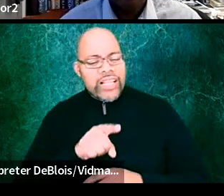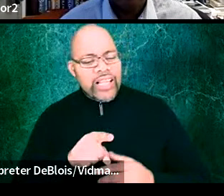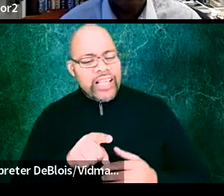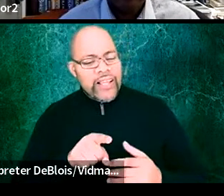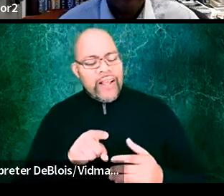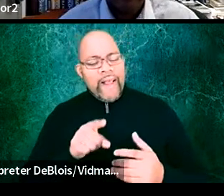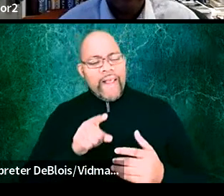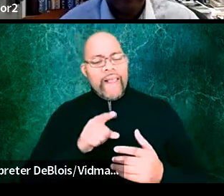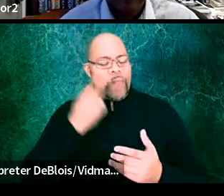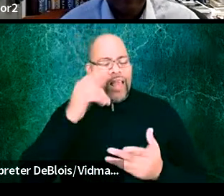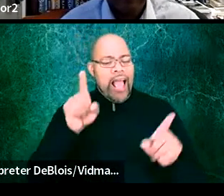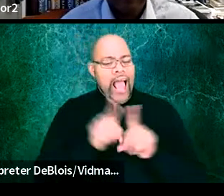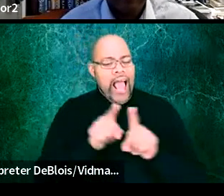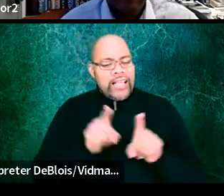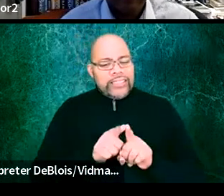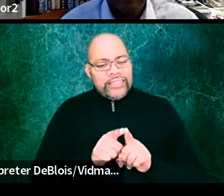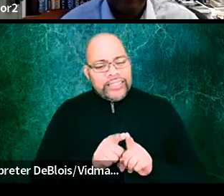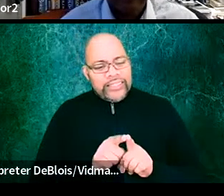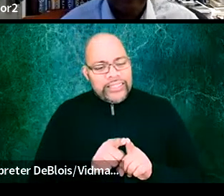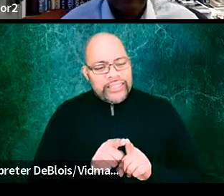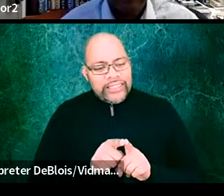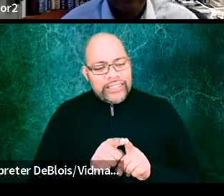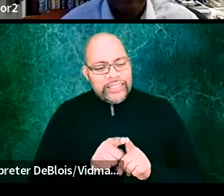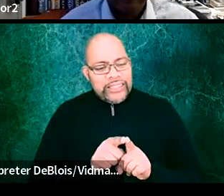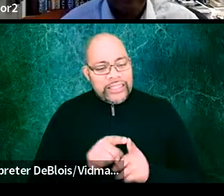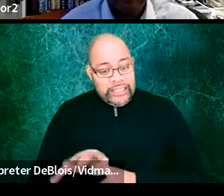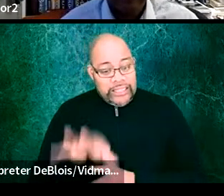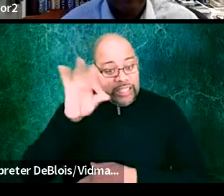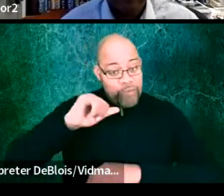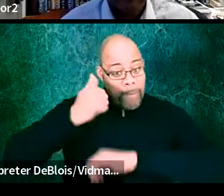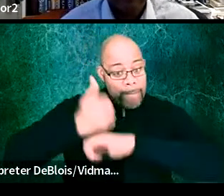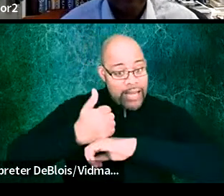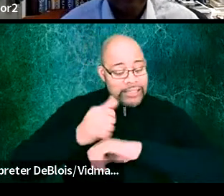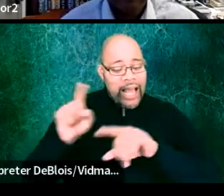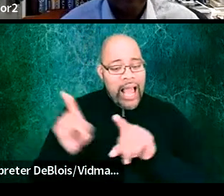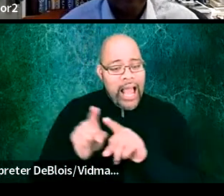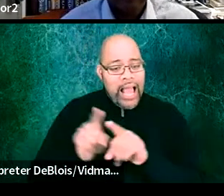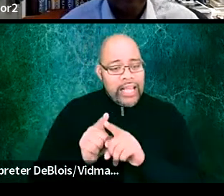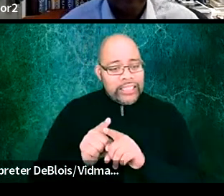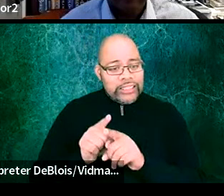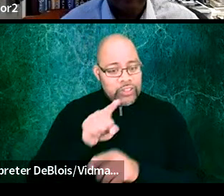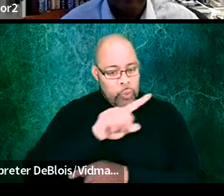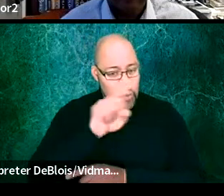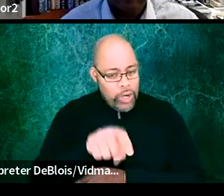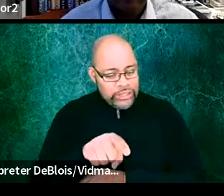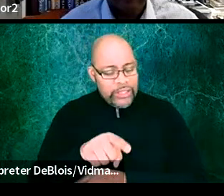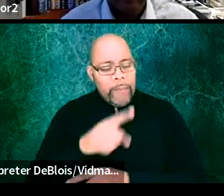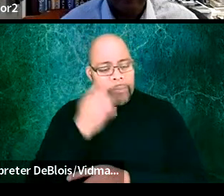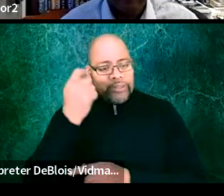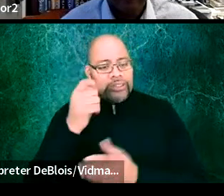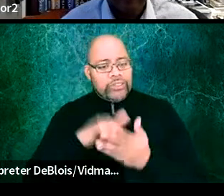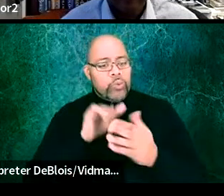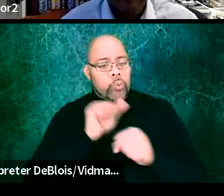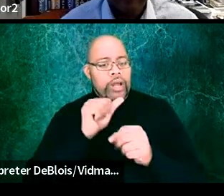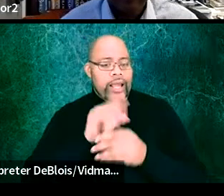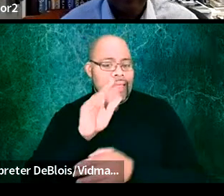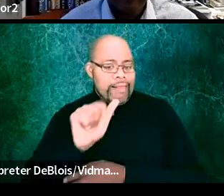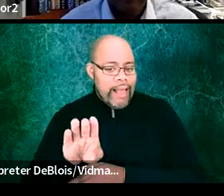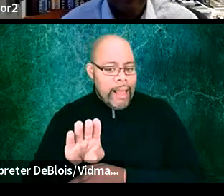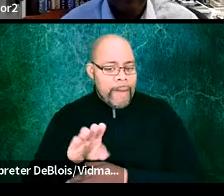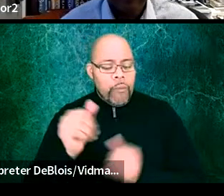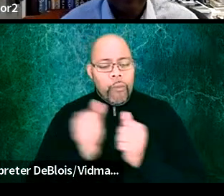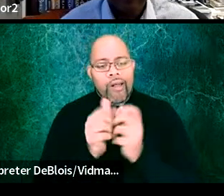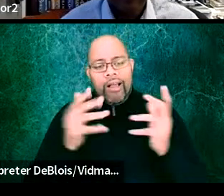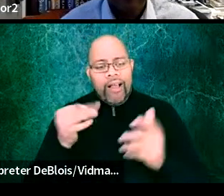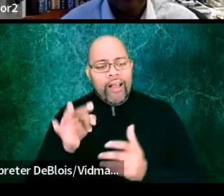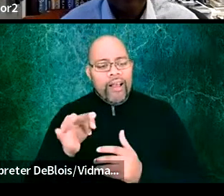I think, as discovery based as the question is asking, because it was working in a lab with a bunch